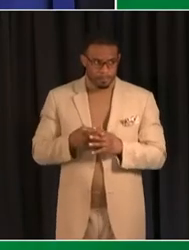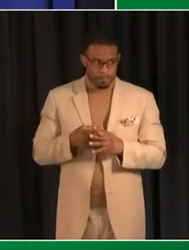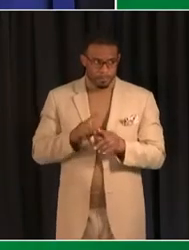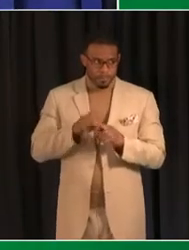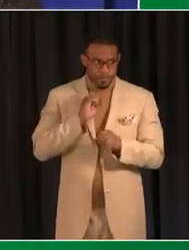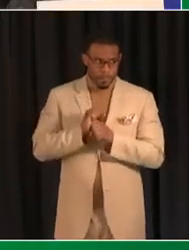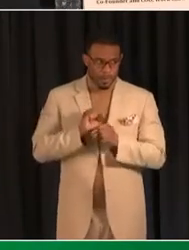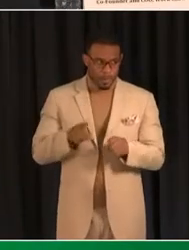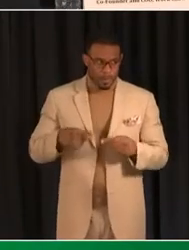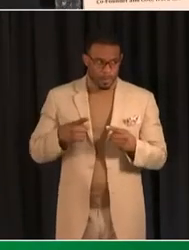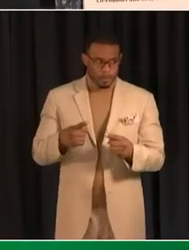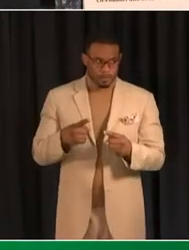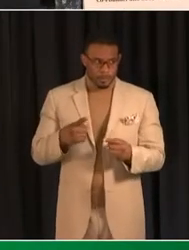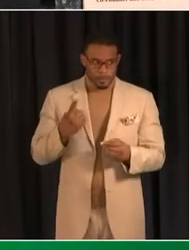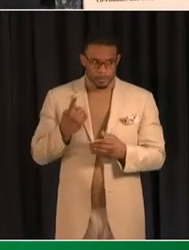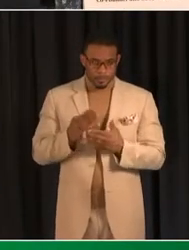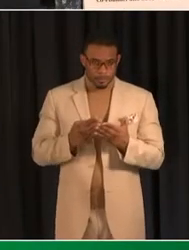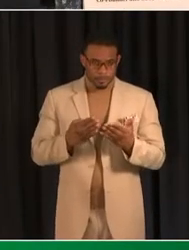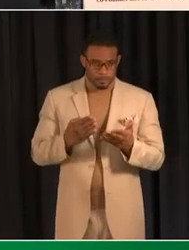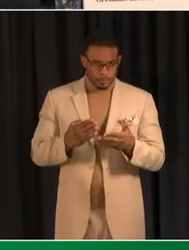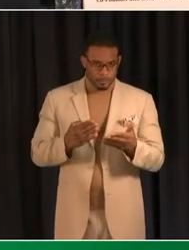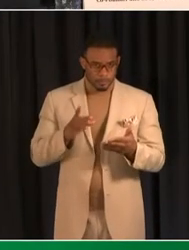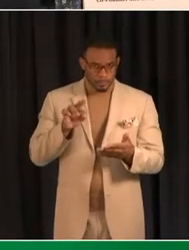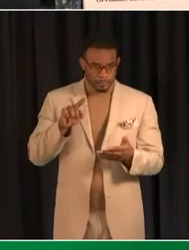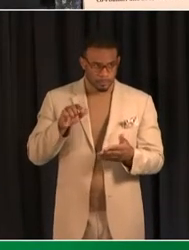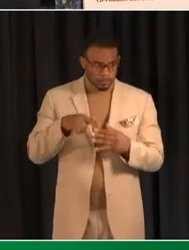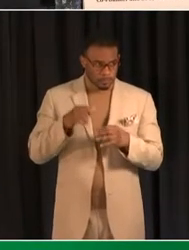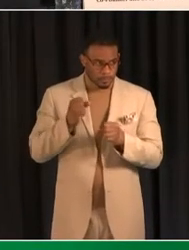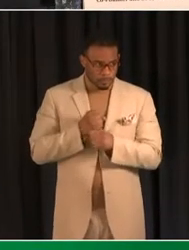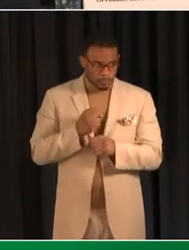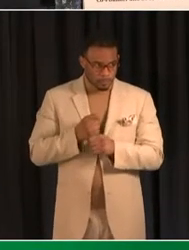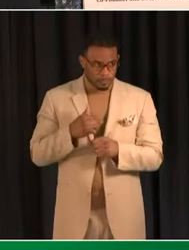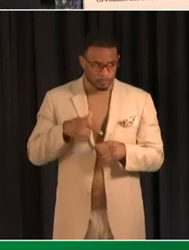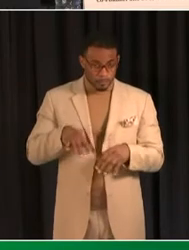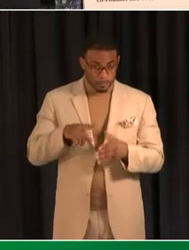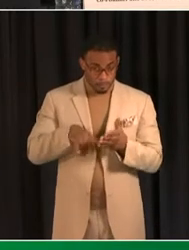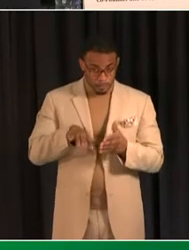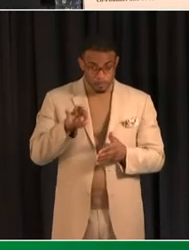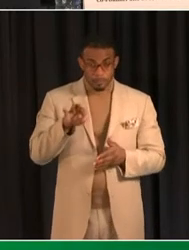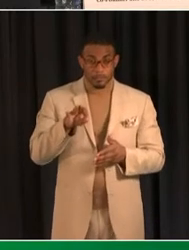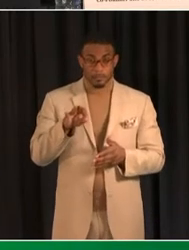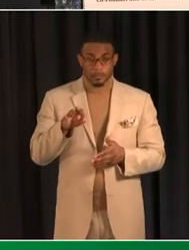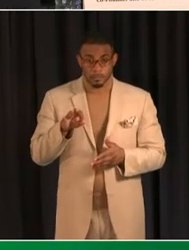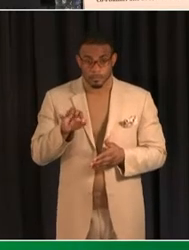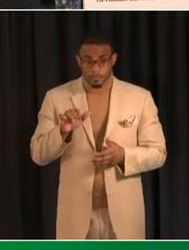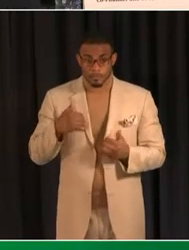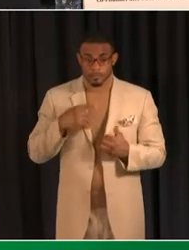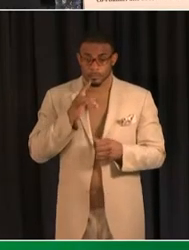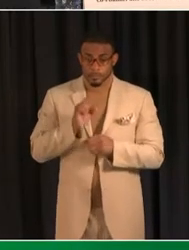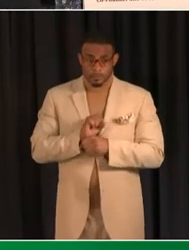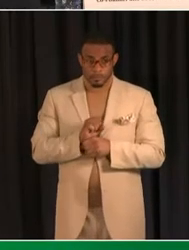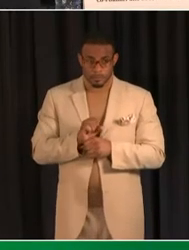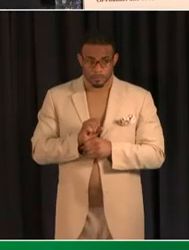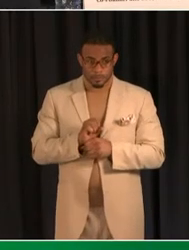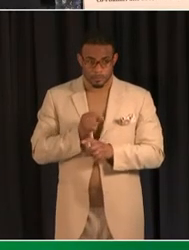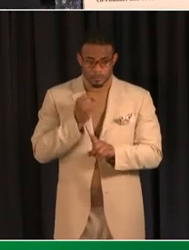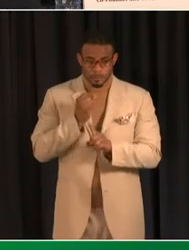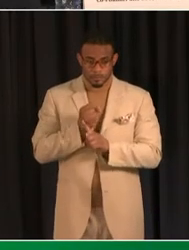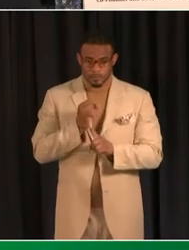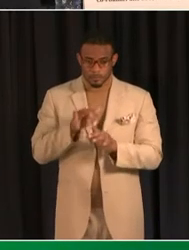startup, but really along that journey, some of the data and the statistics that we have found that have